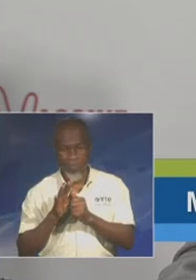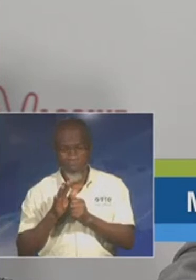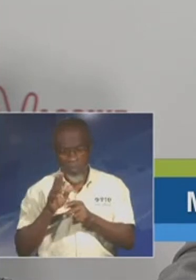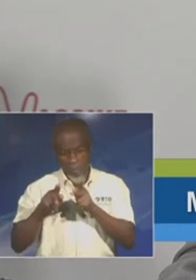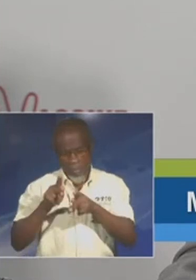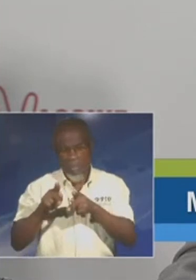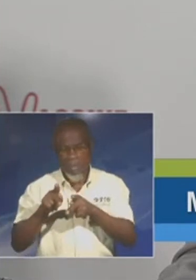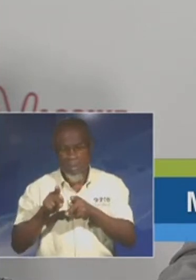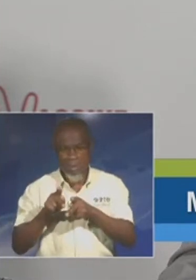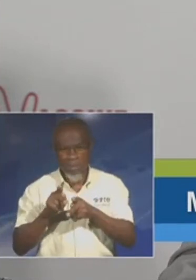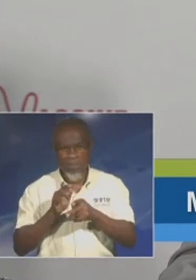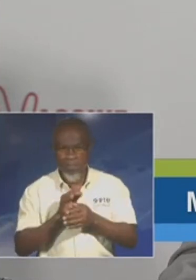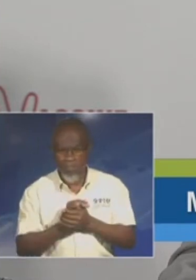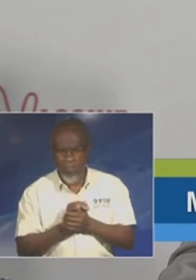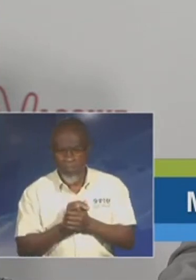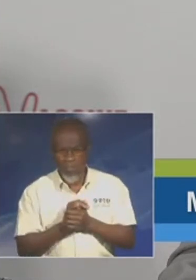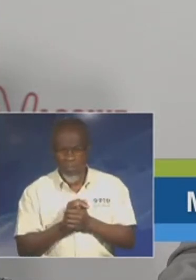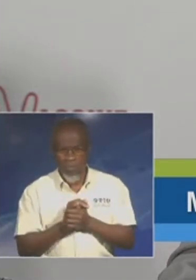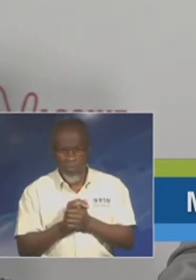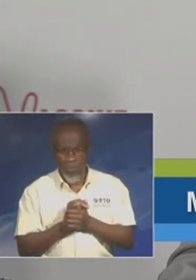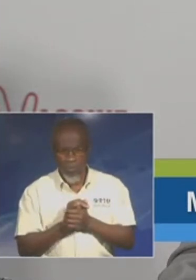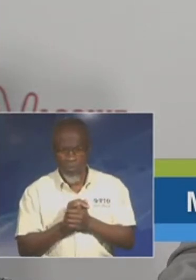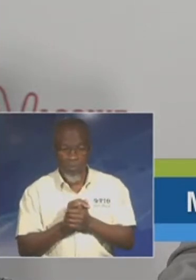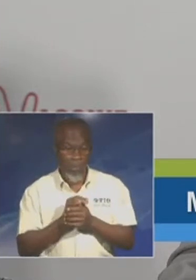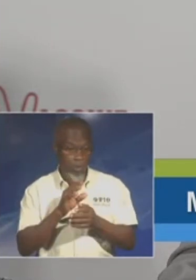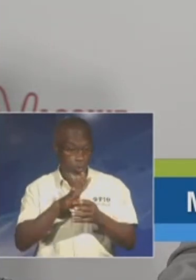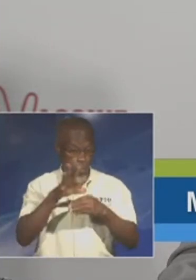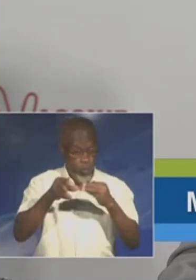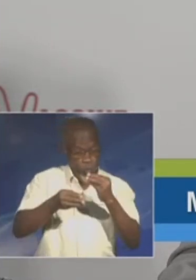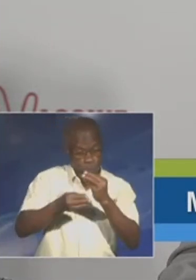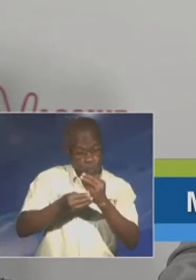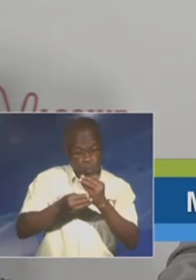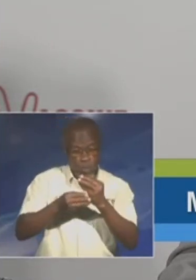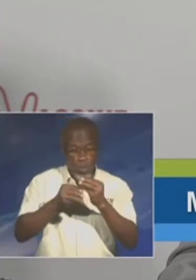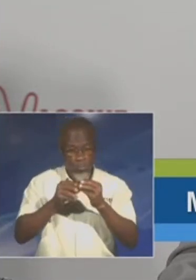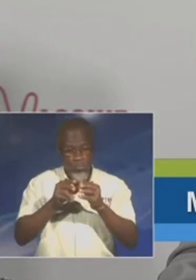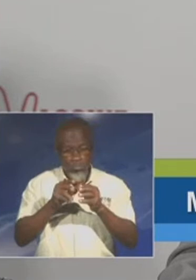34,464. So we are happy for that. Total number of page